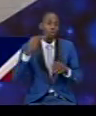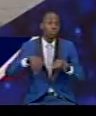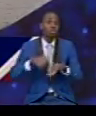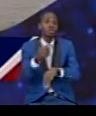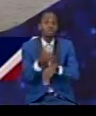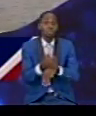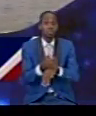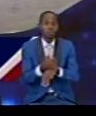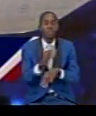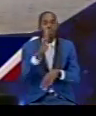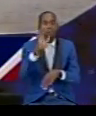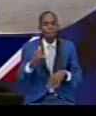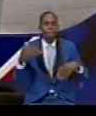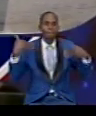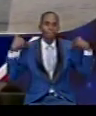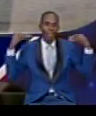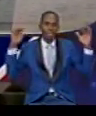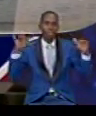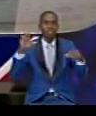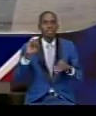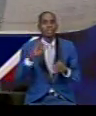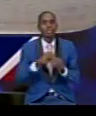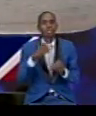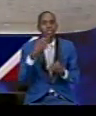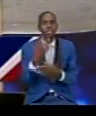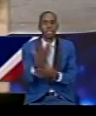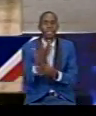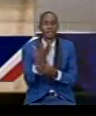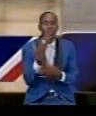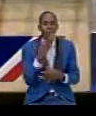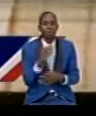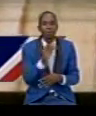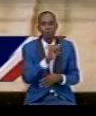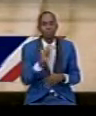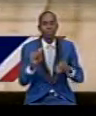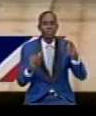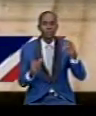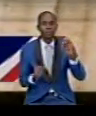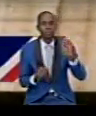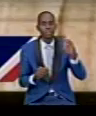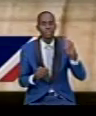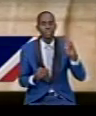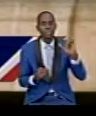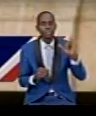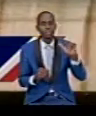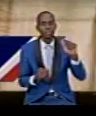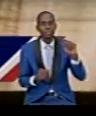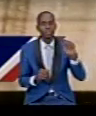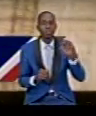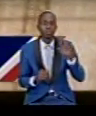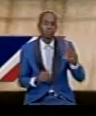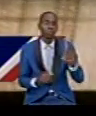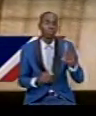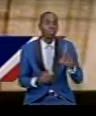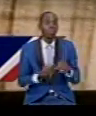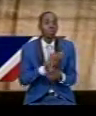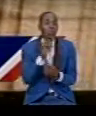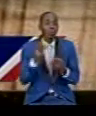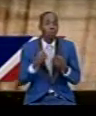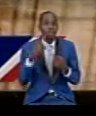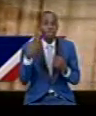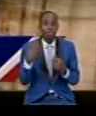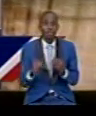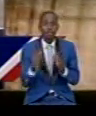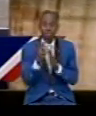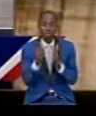By Angels in the hands of a mediator when they when the law came